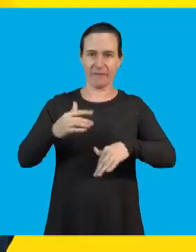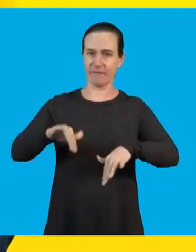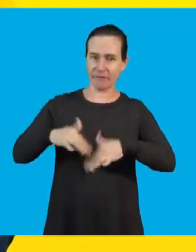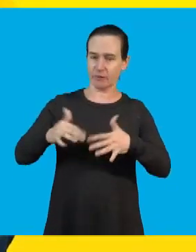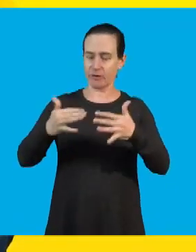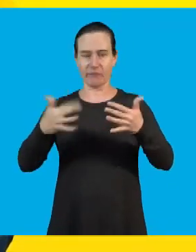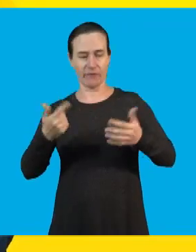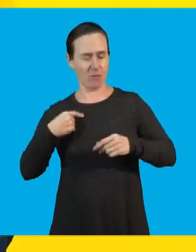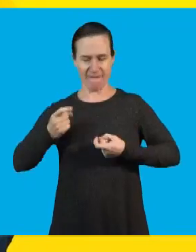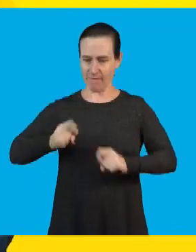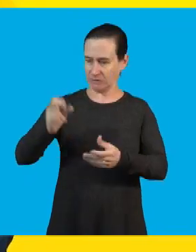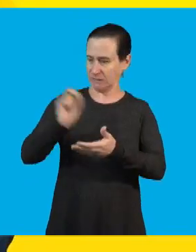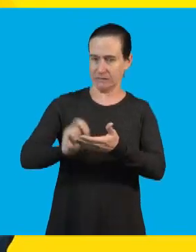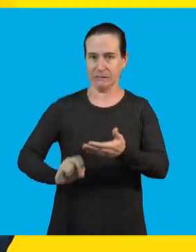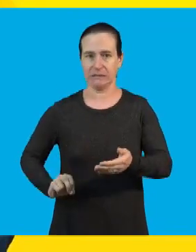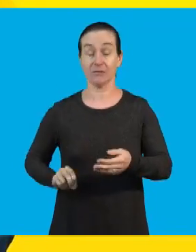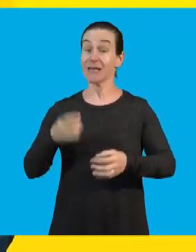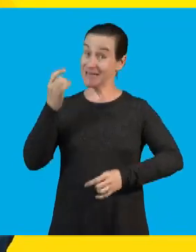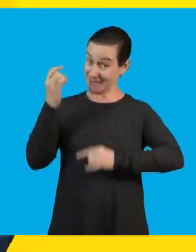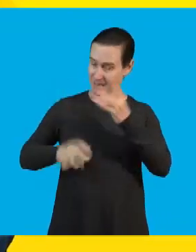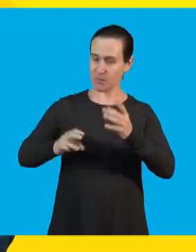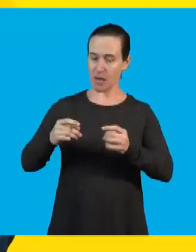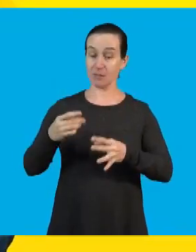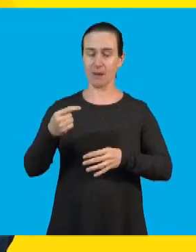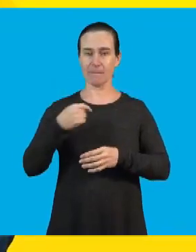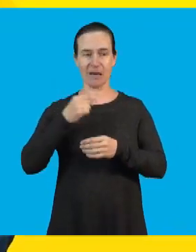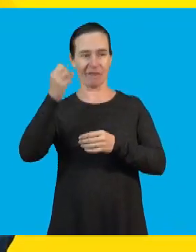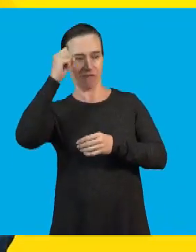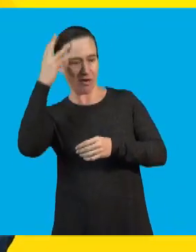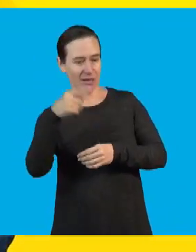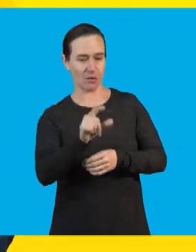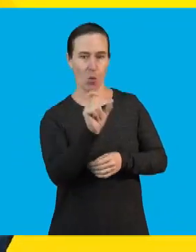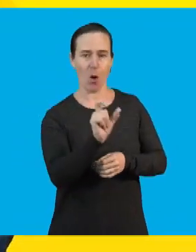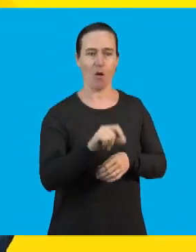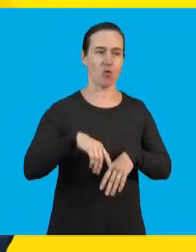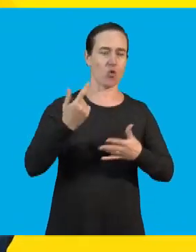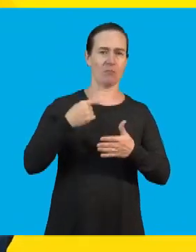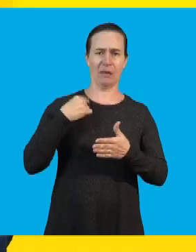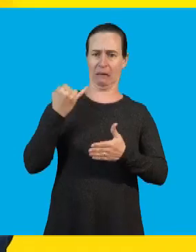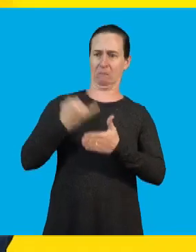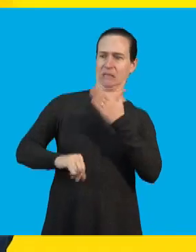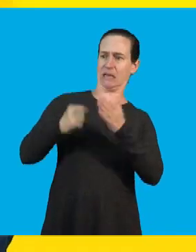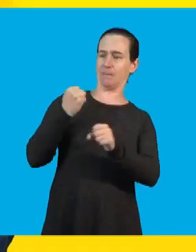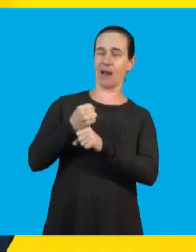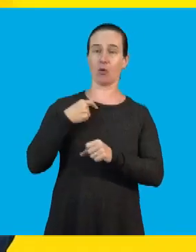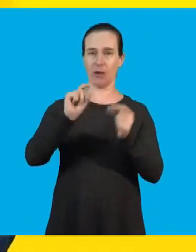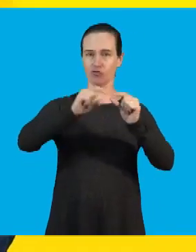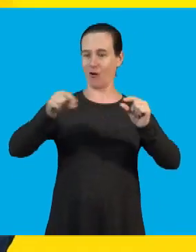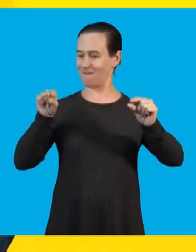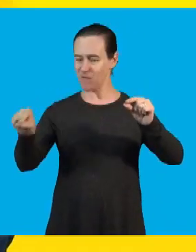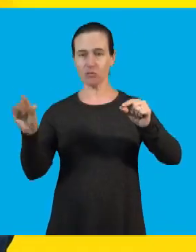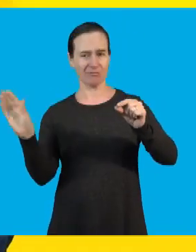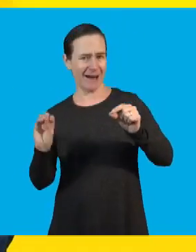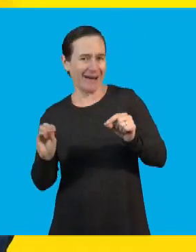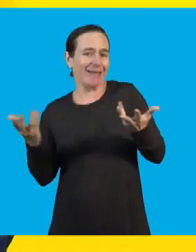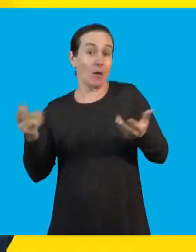check what you've written. Because many times you omit a preposition or a full stop, or you just